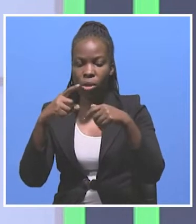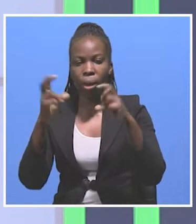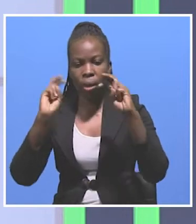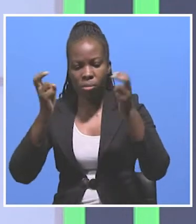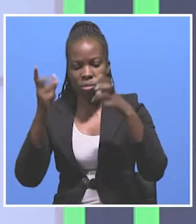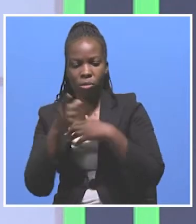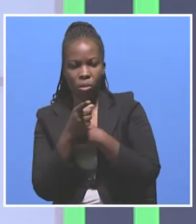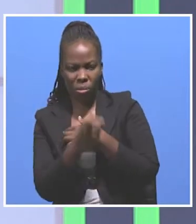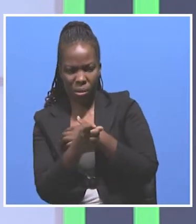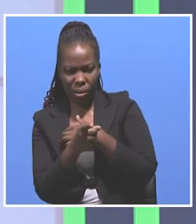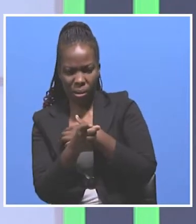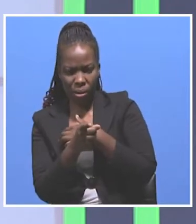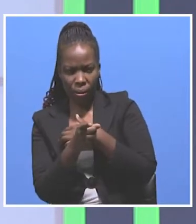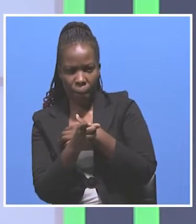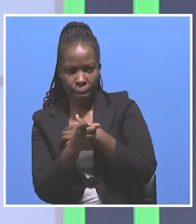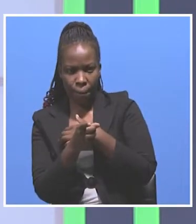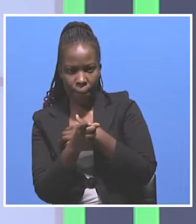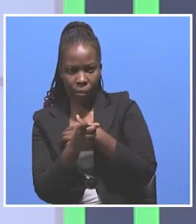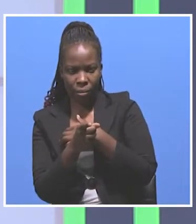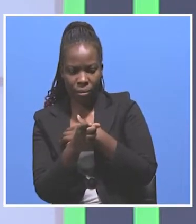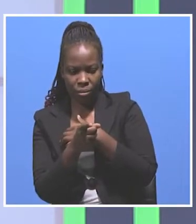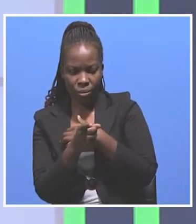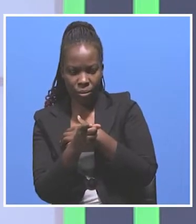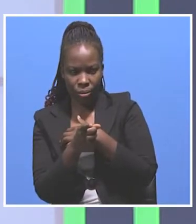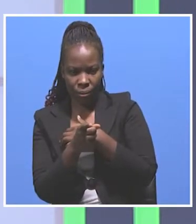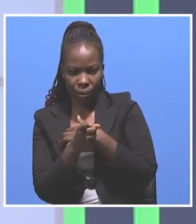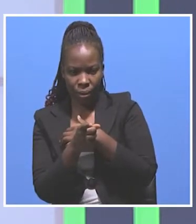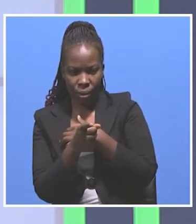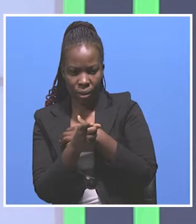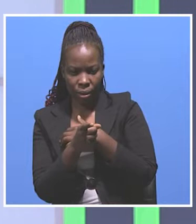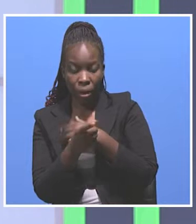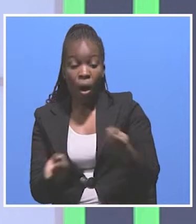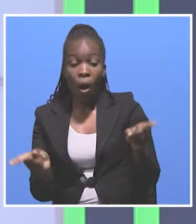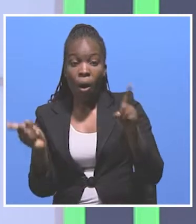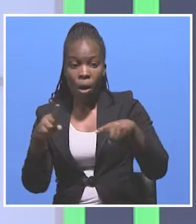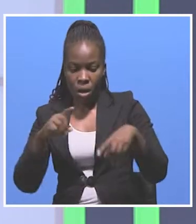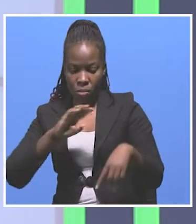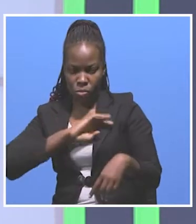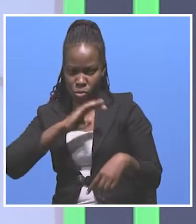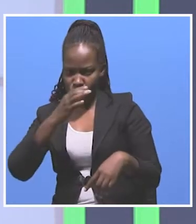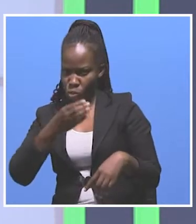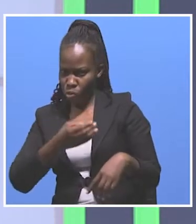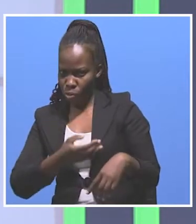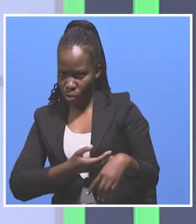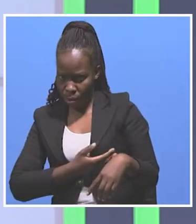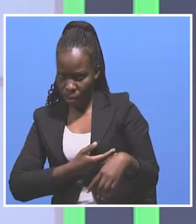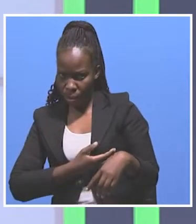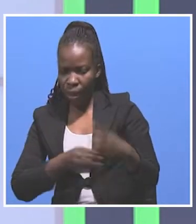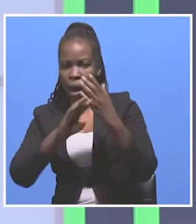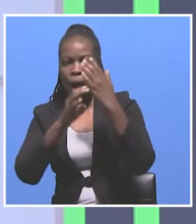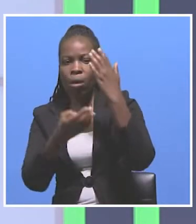So initially, when a woman falls or a lady falls pregnant, the pregnancy